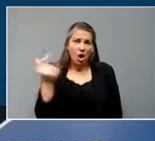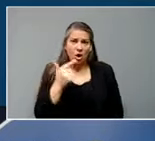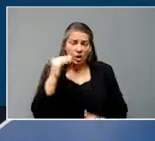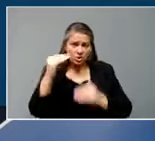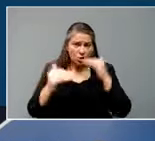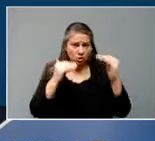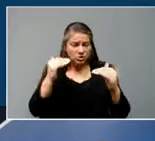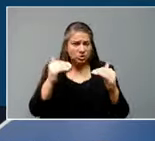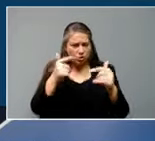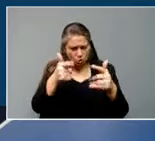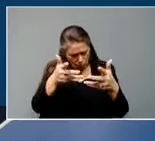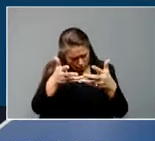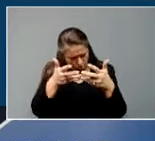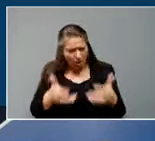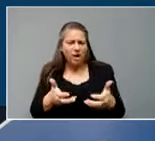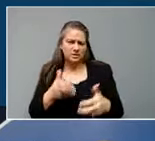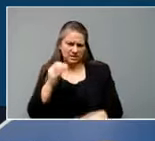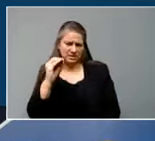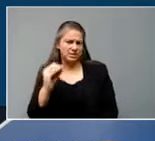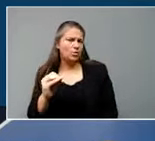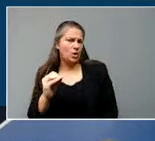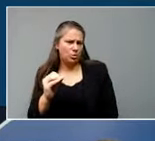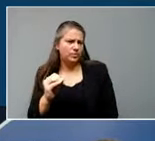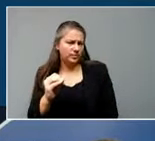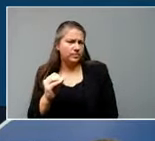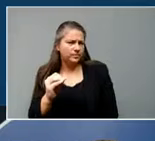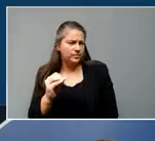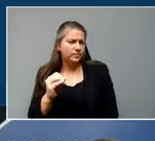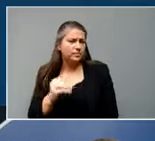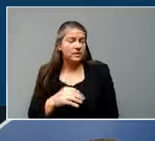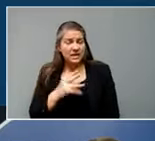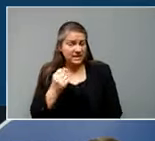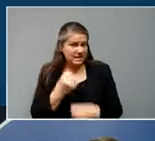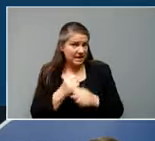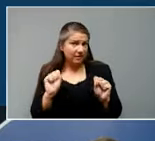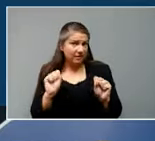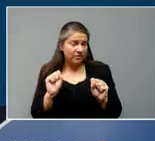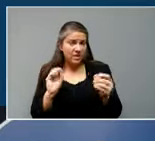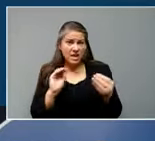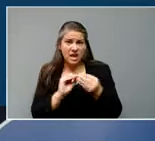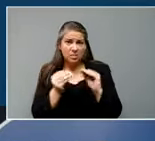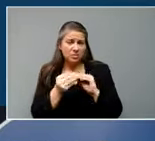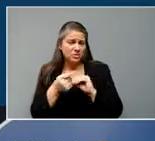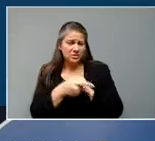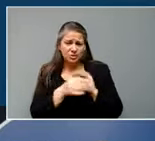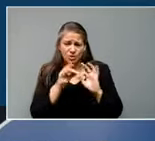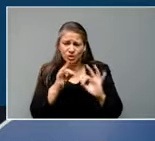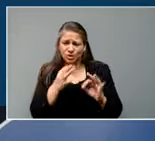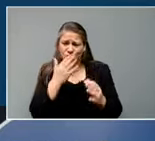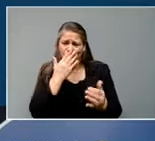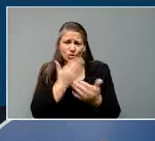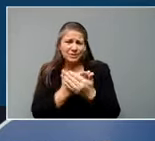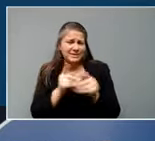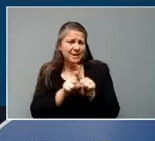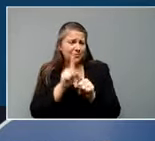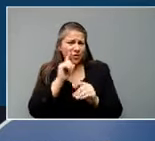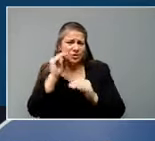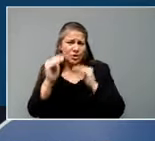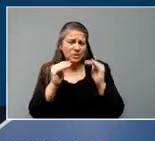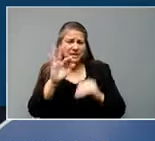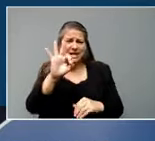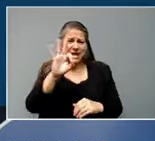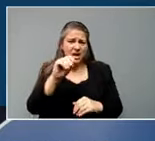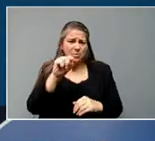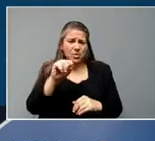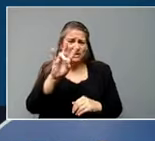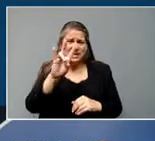to be 0. It's also safe. The numbers are just as good as they were for adults, 90.7%